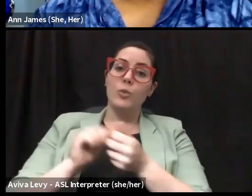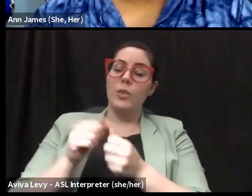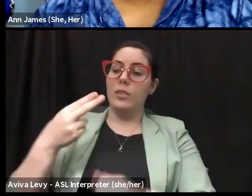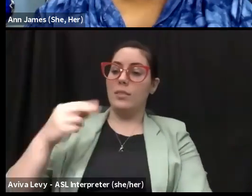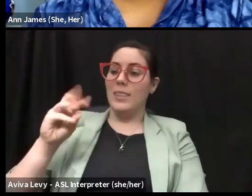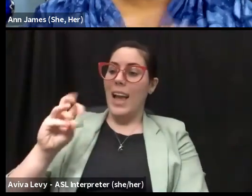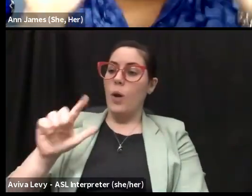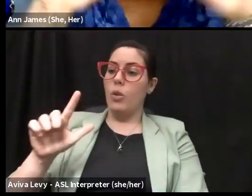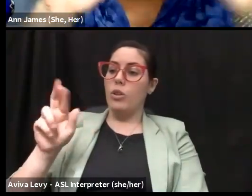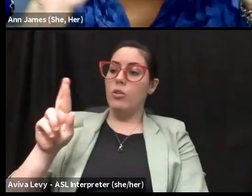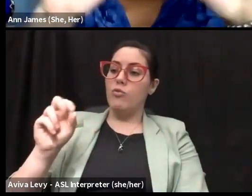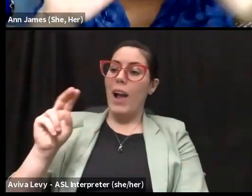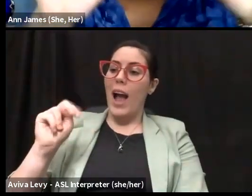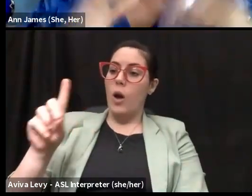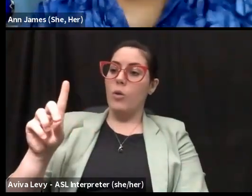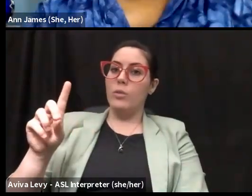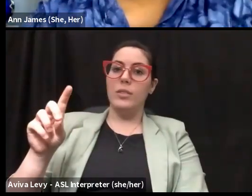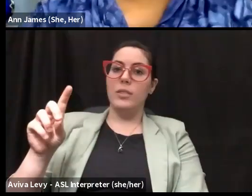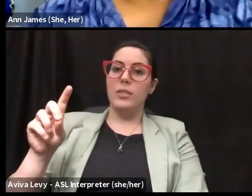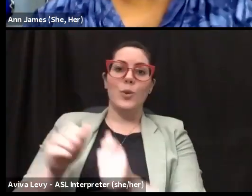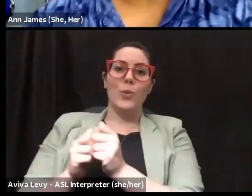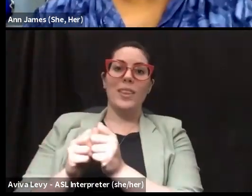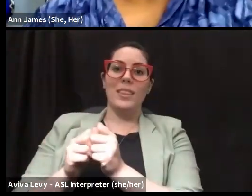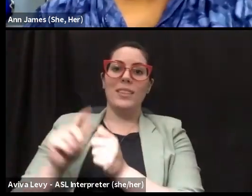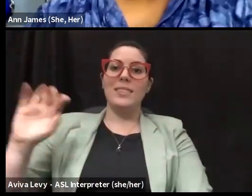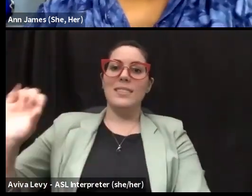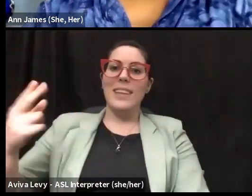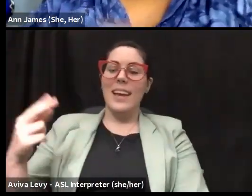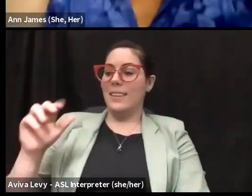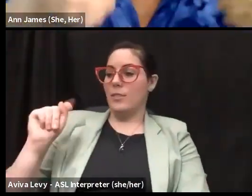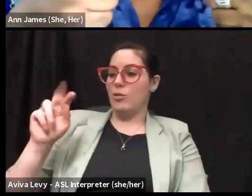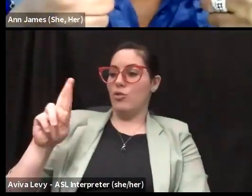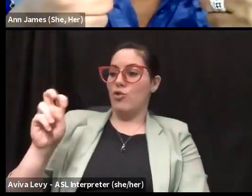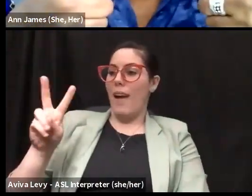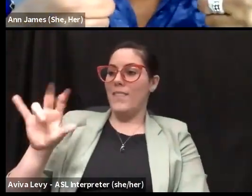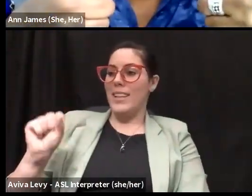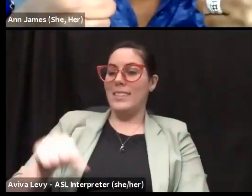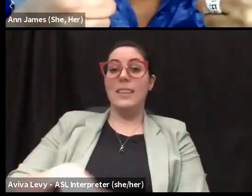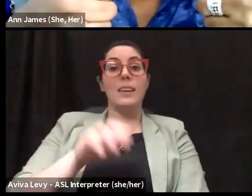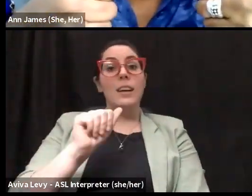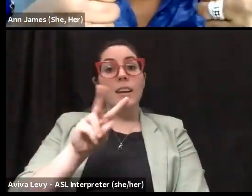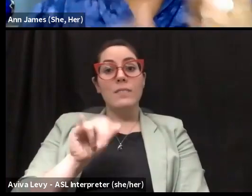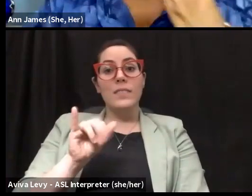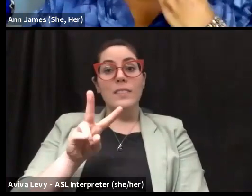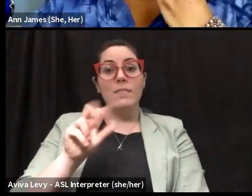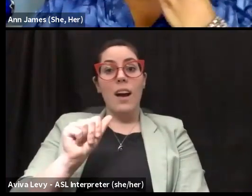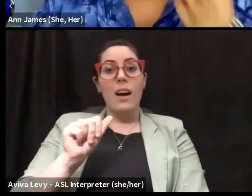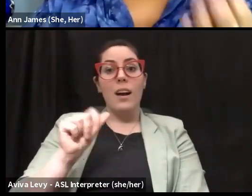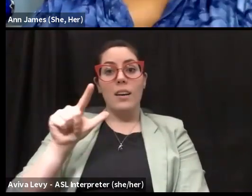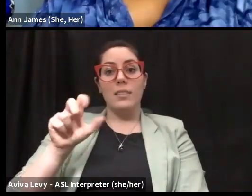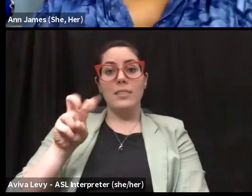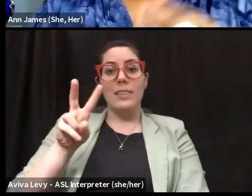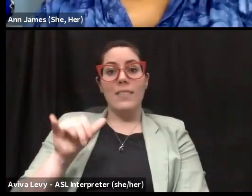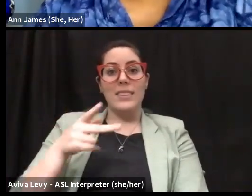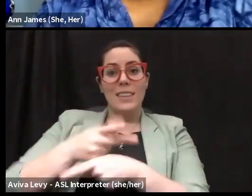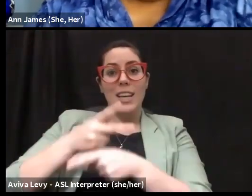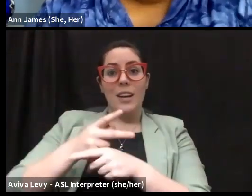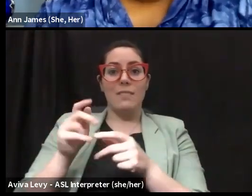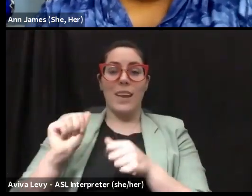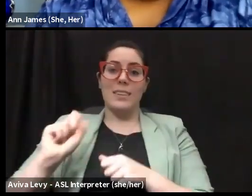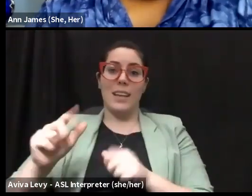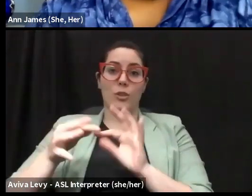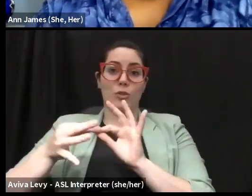Travis on our tech. Amazing. Aviva Levy handling the ASL interpretation. Thank you so much.